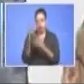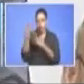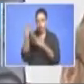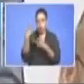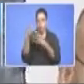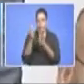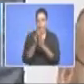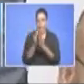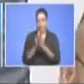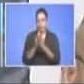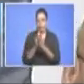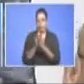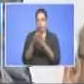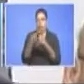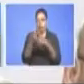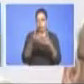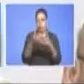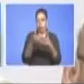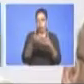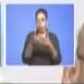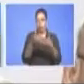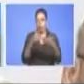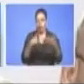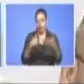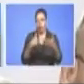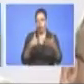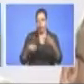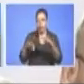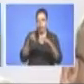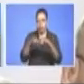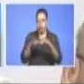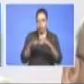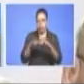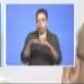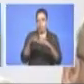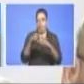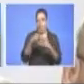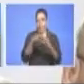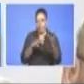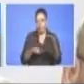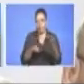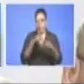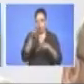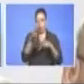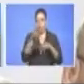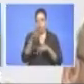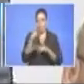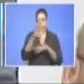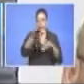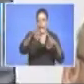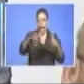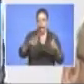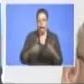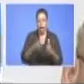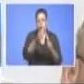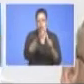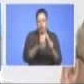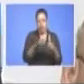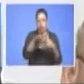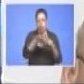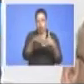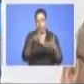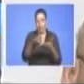Act must precede increases in taxation. The people need to see how every dollar is spent, Mr.